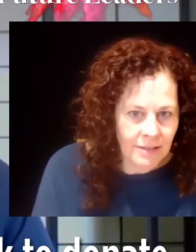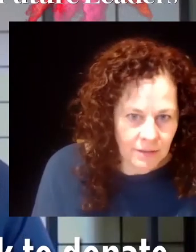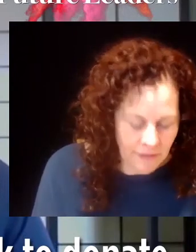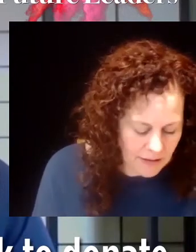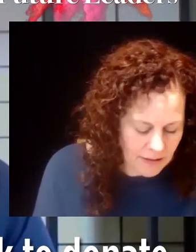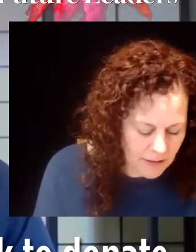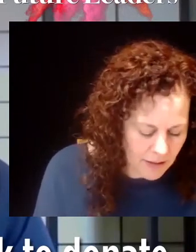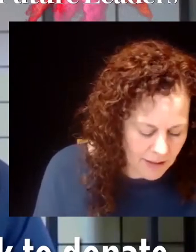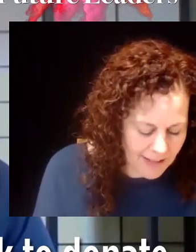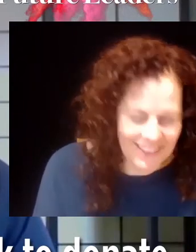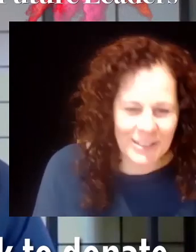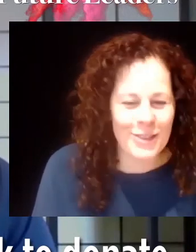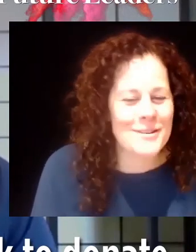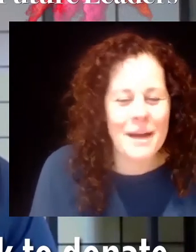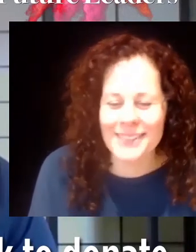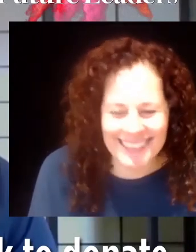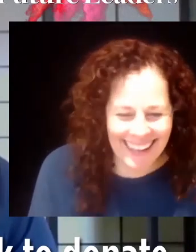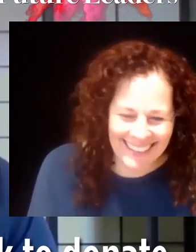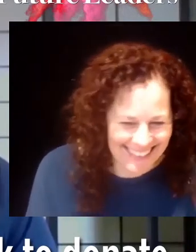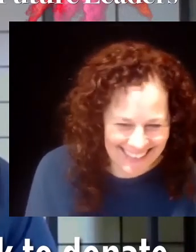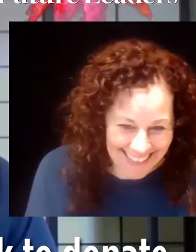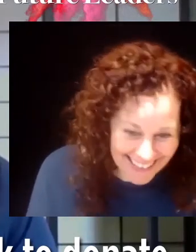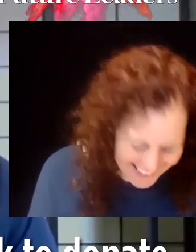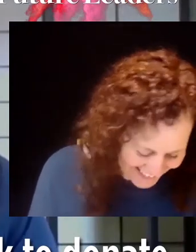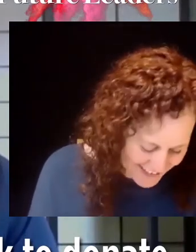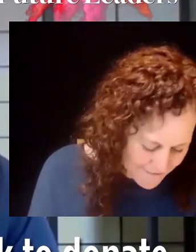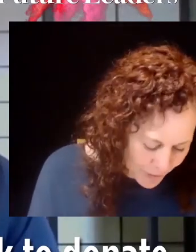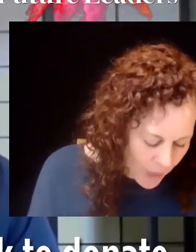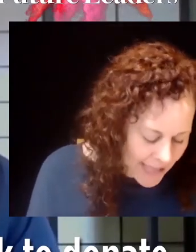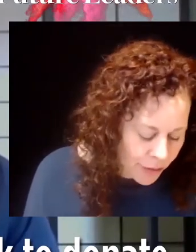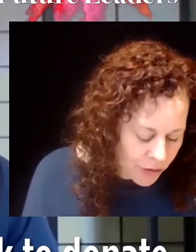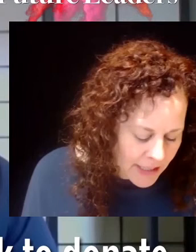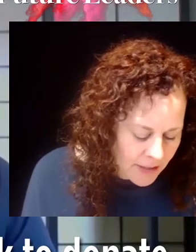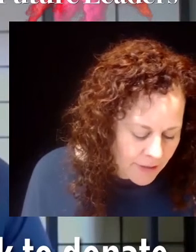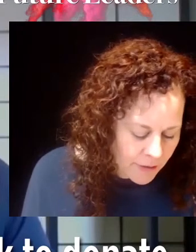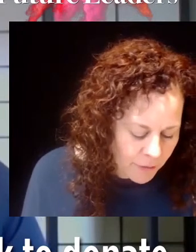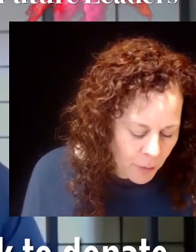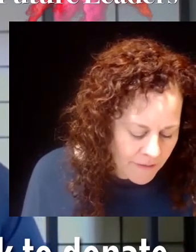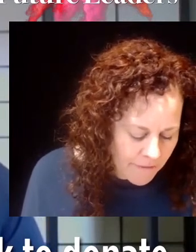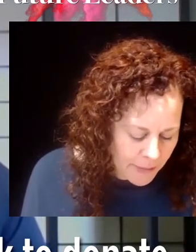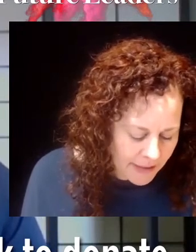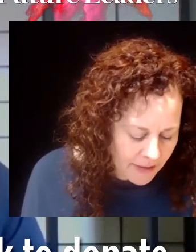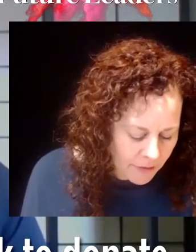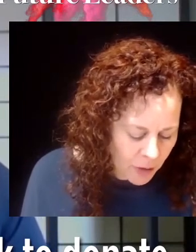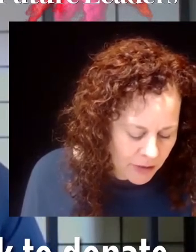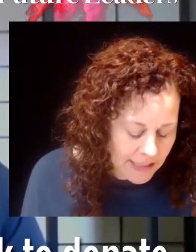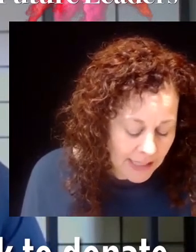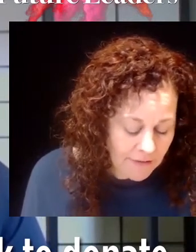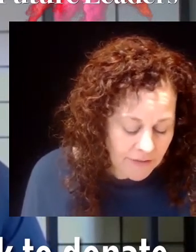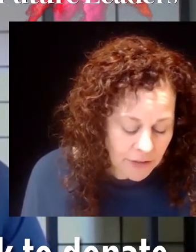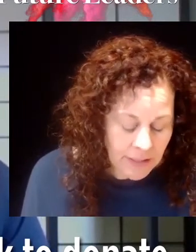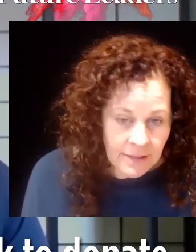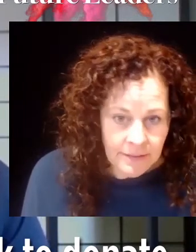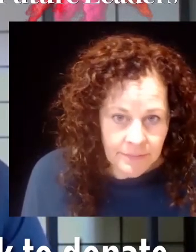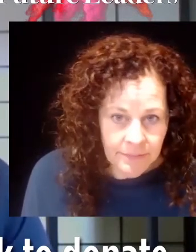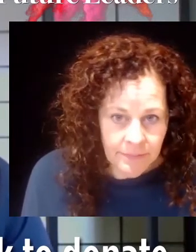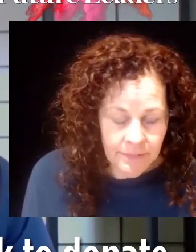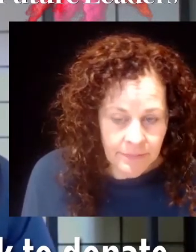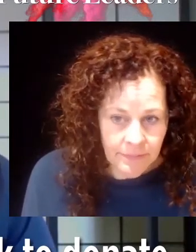members of this year's graduating class. I could not be more proud of our 25 graduates who have persevered through hours and hours